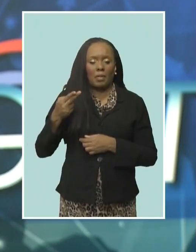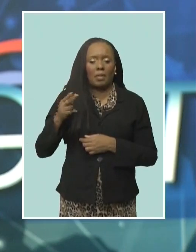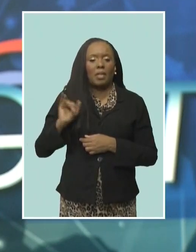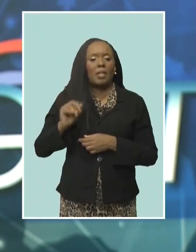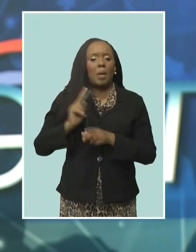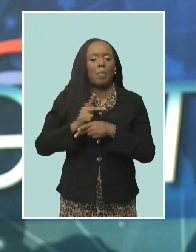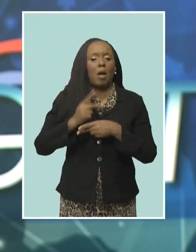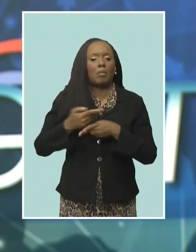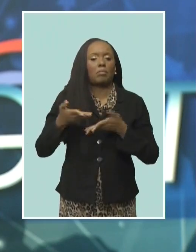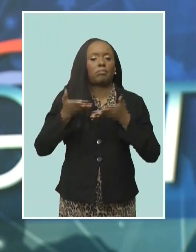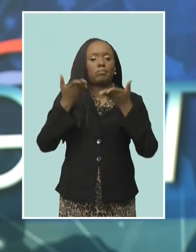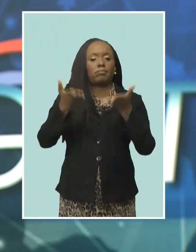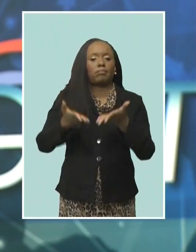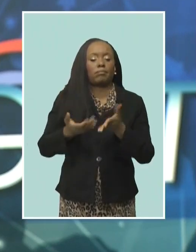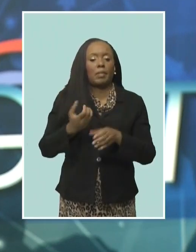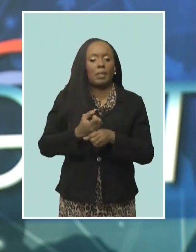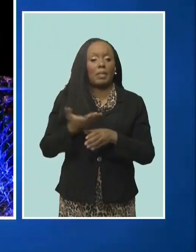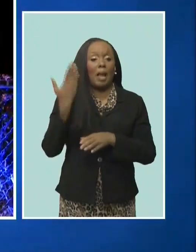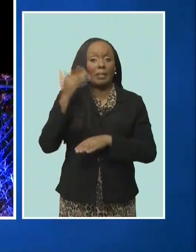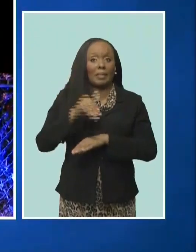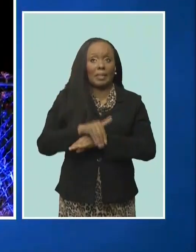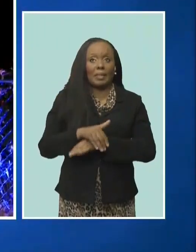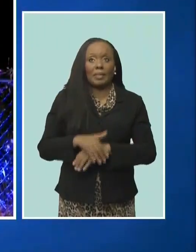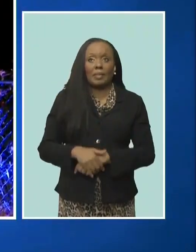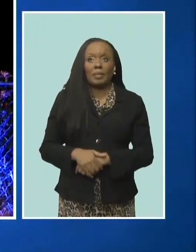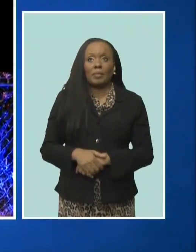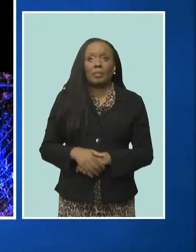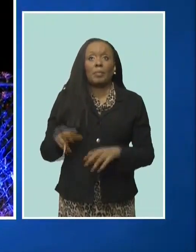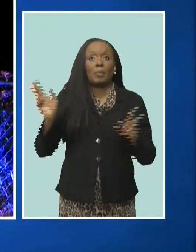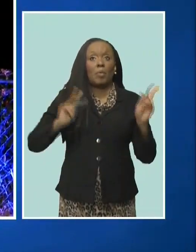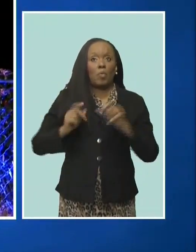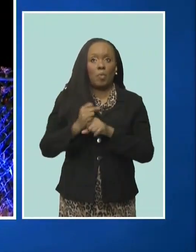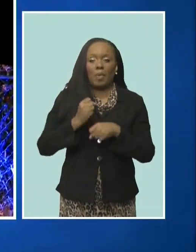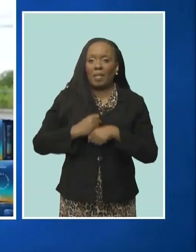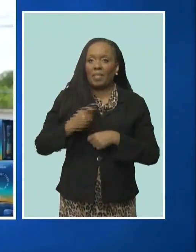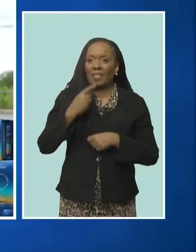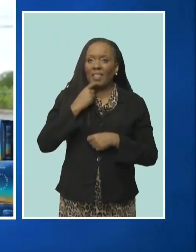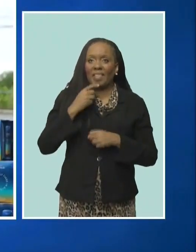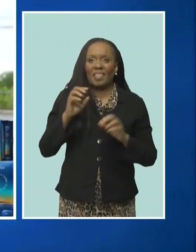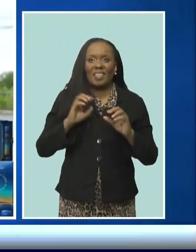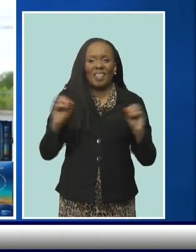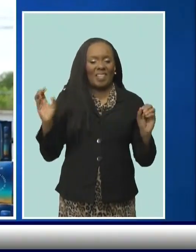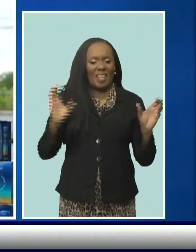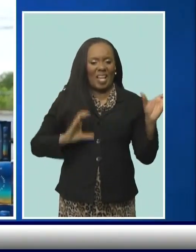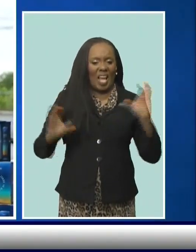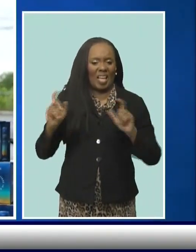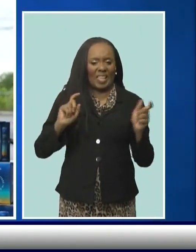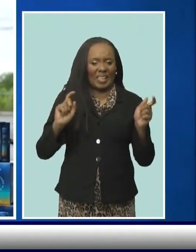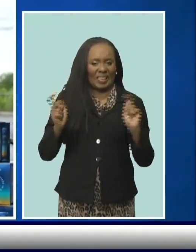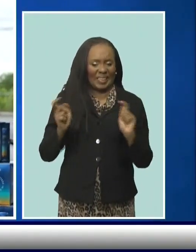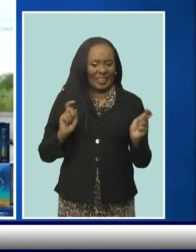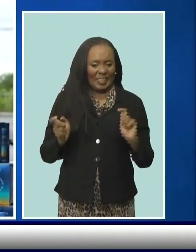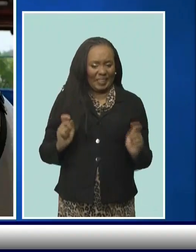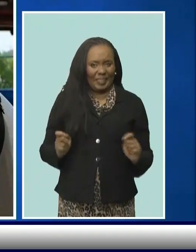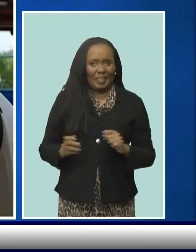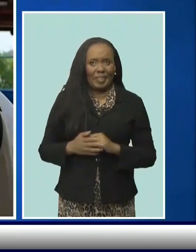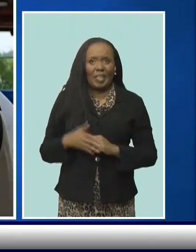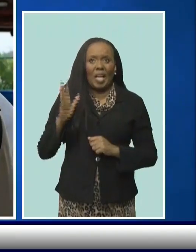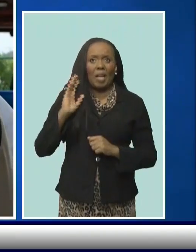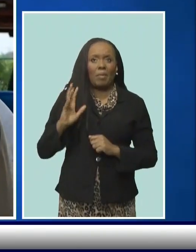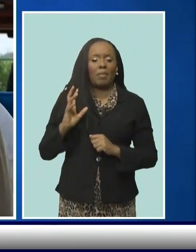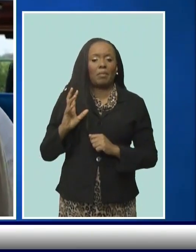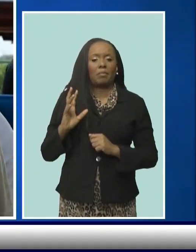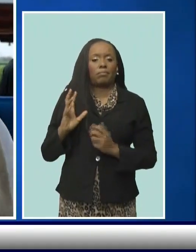Trevor Thorpe reports. Manufacturers of the product say nothing chemically altered is used in Chorus and it will fit into